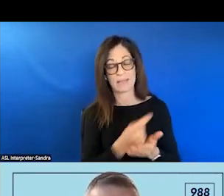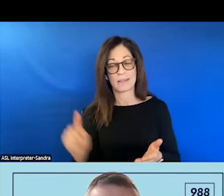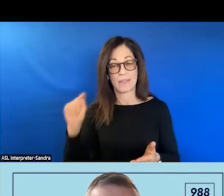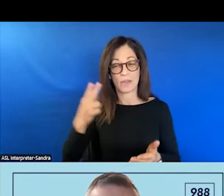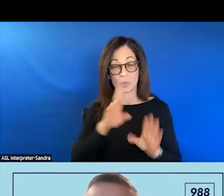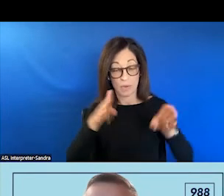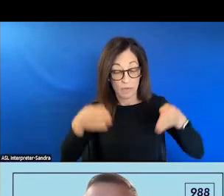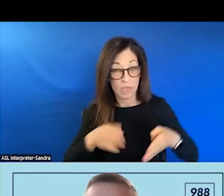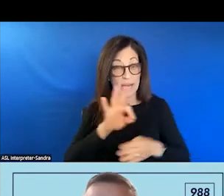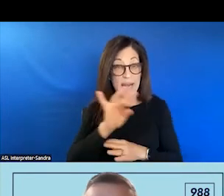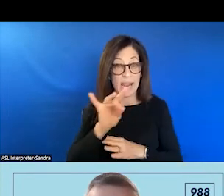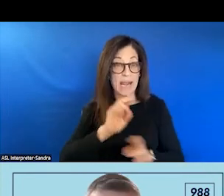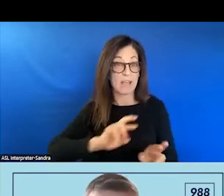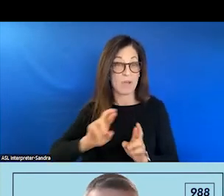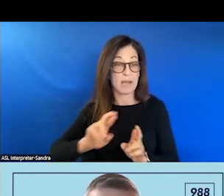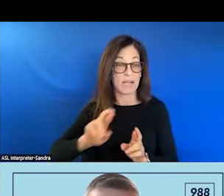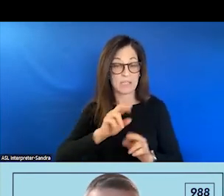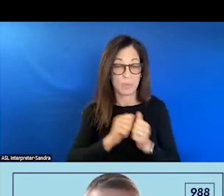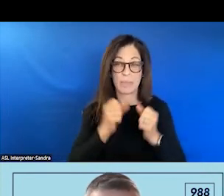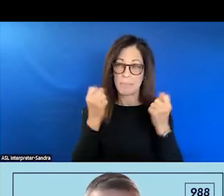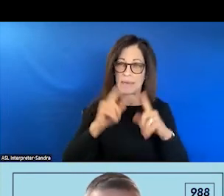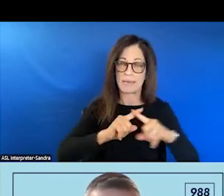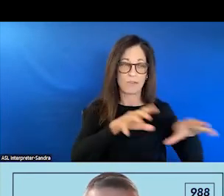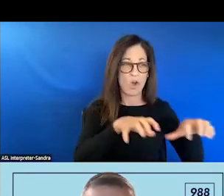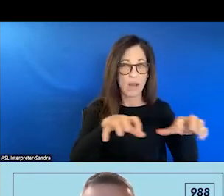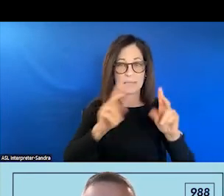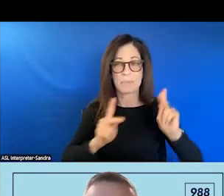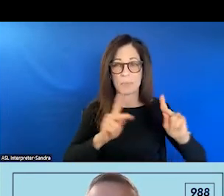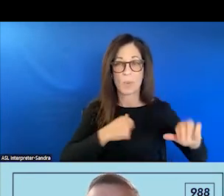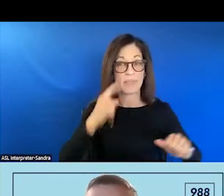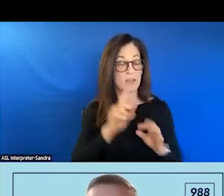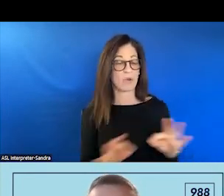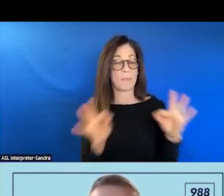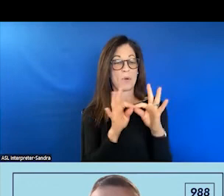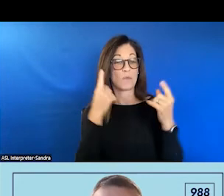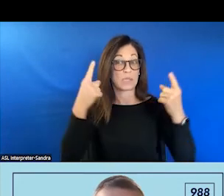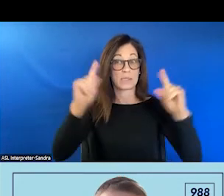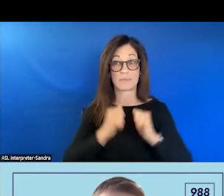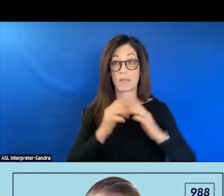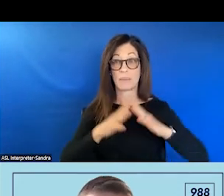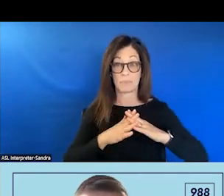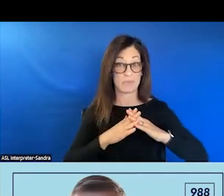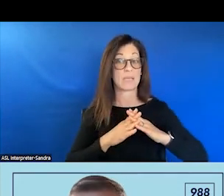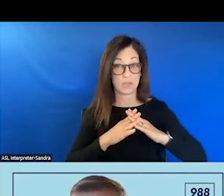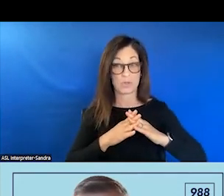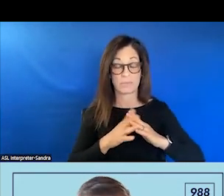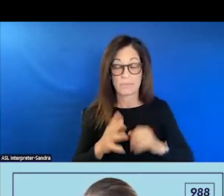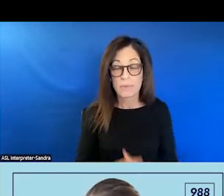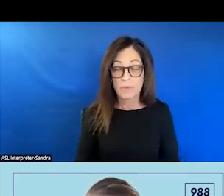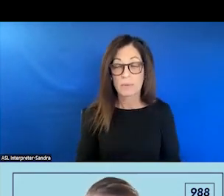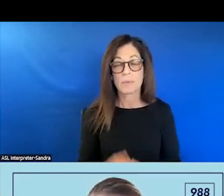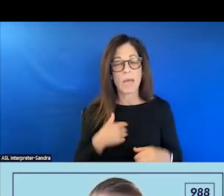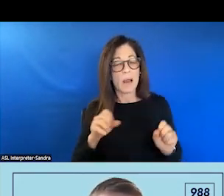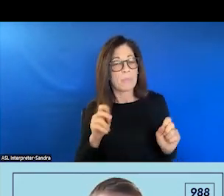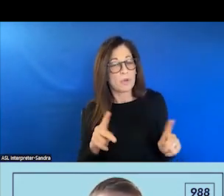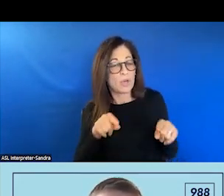988 readiness across a number of audiences that we think are critical to successful implementation. We had the opportunity